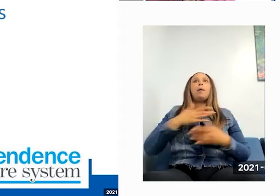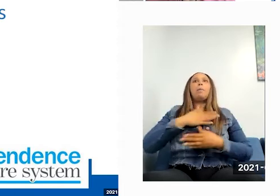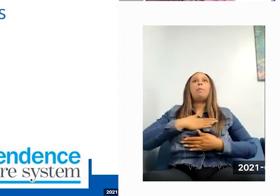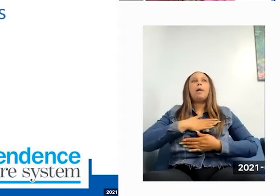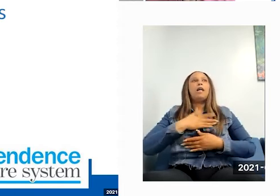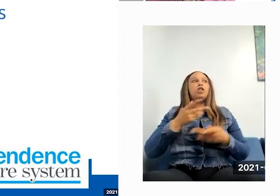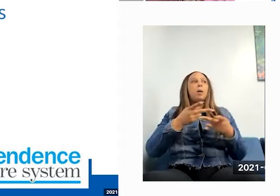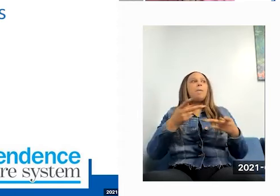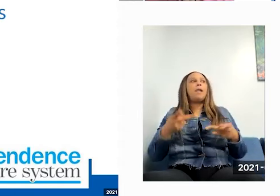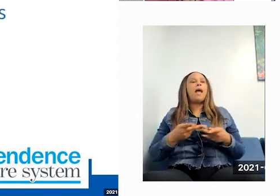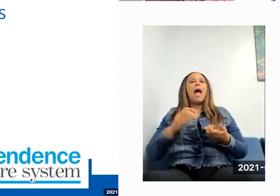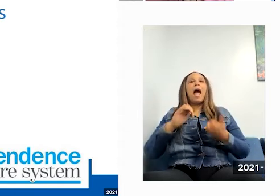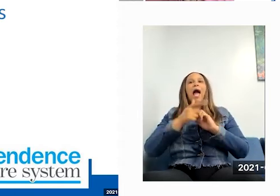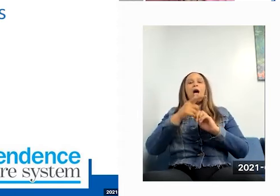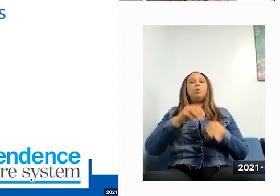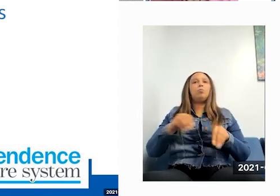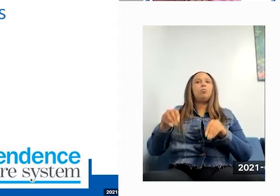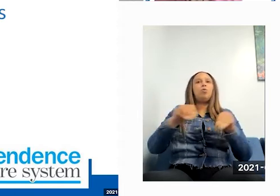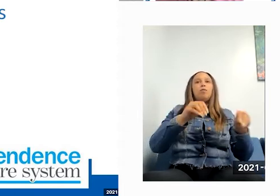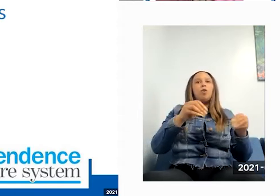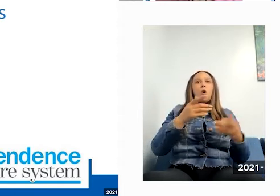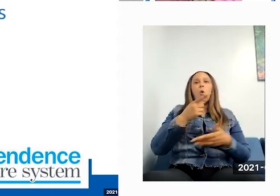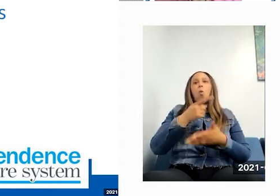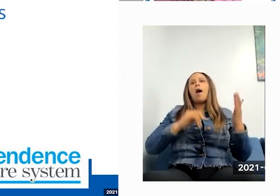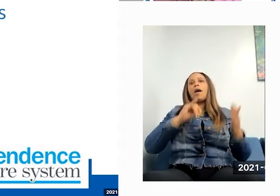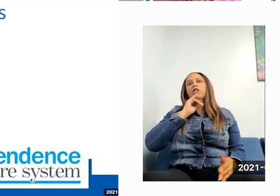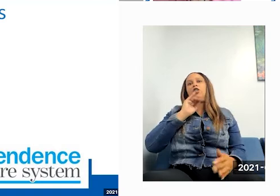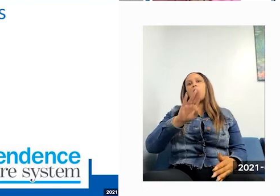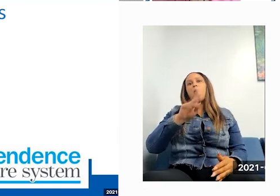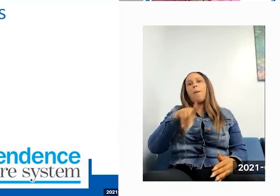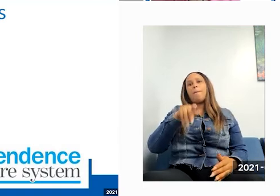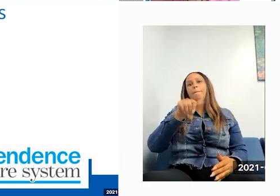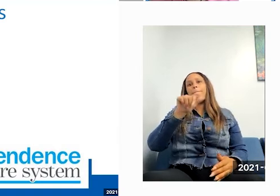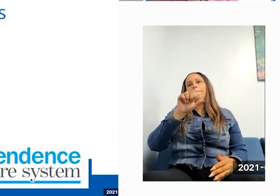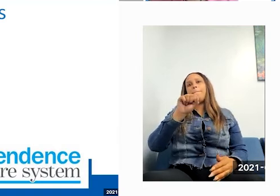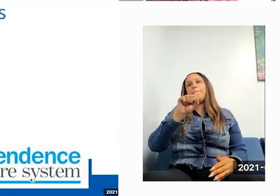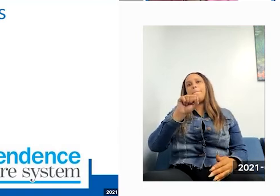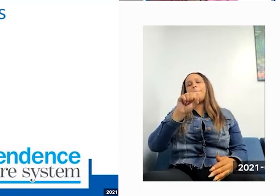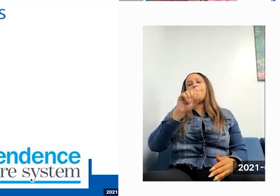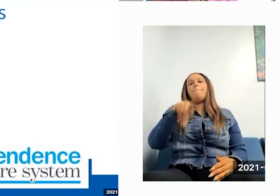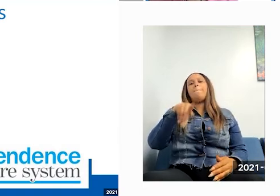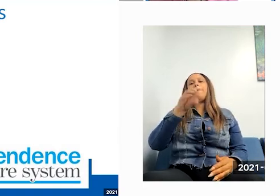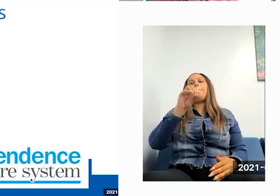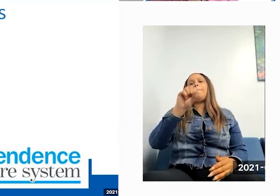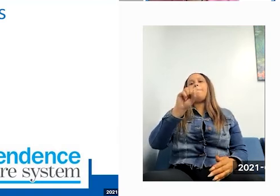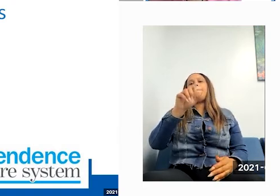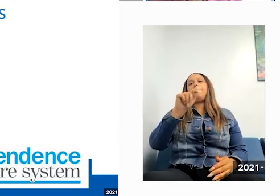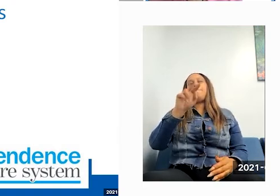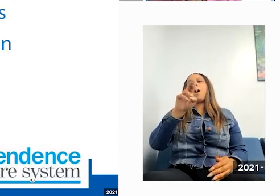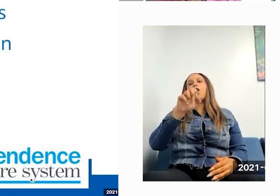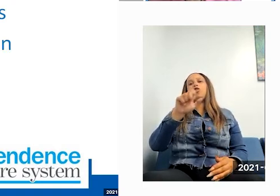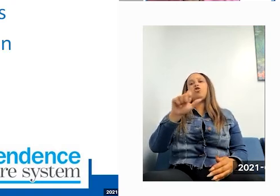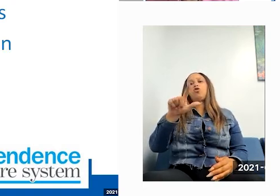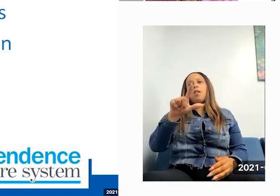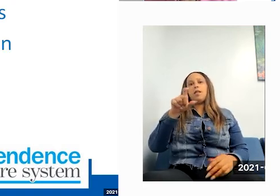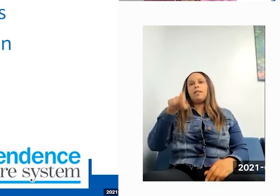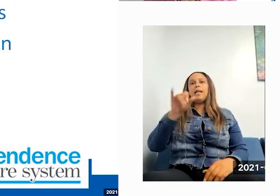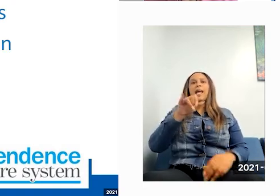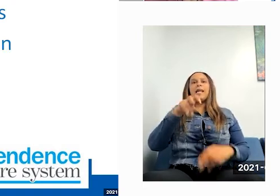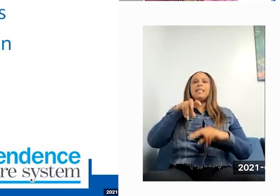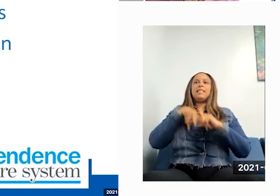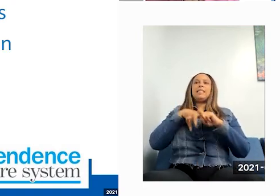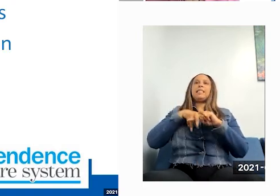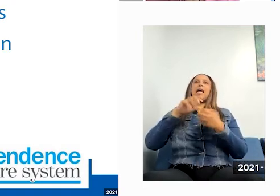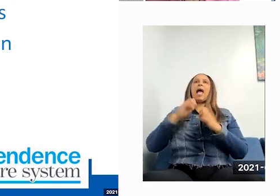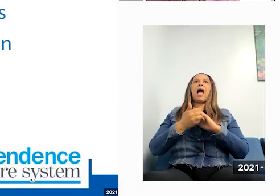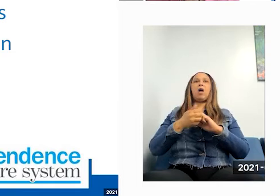What are your postural needs? How are you sitting against gravity over long periods of time?